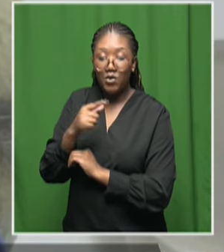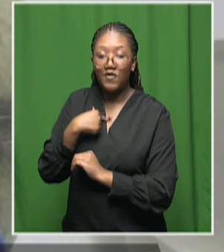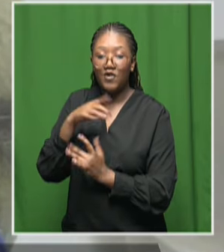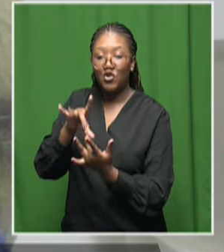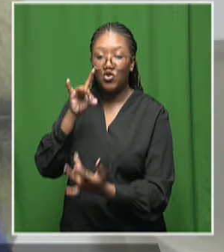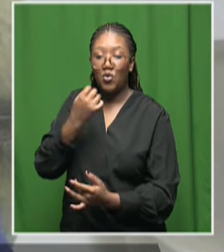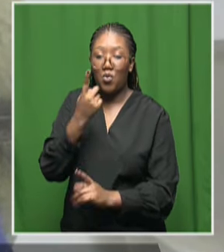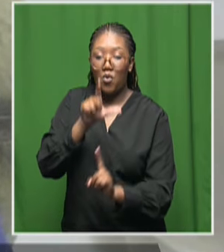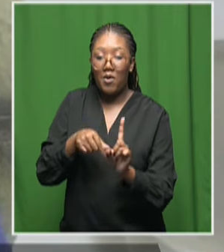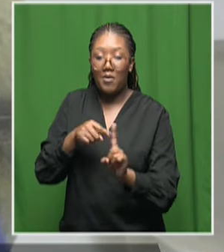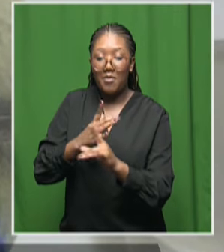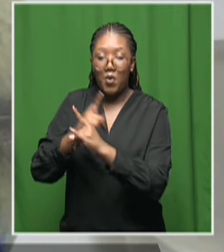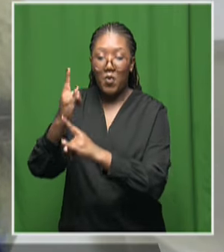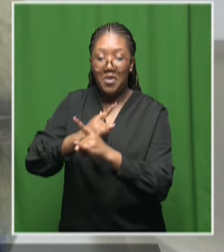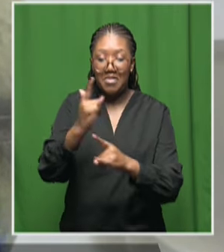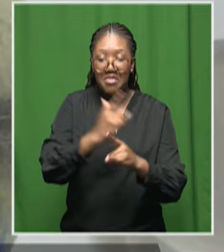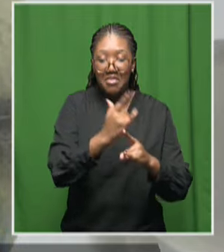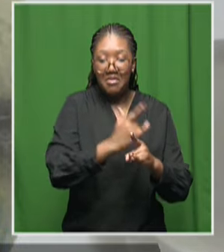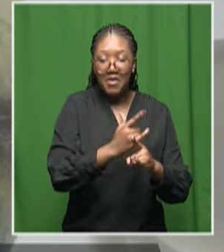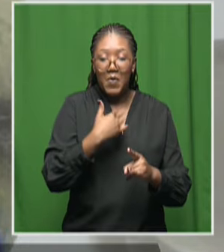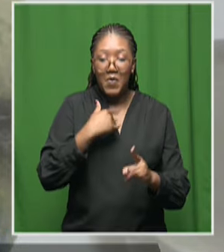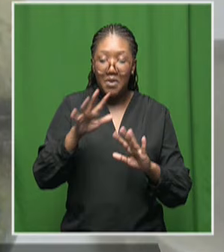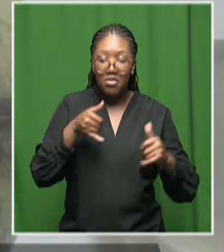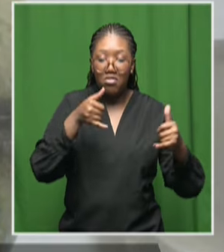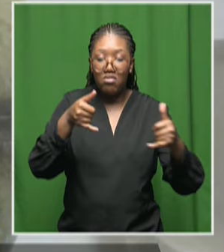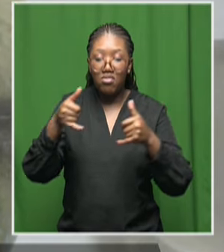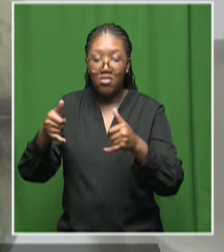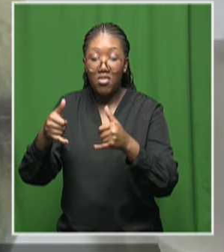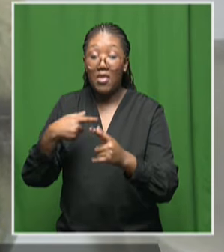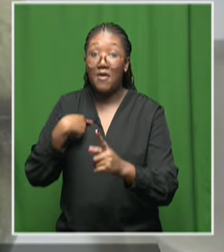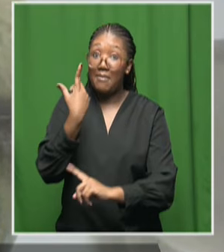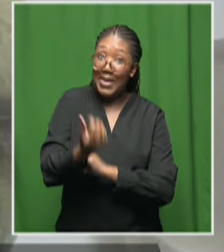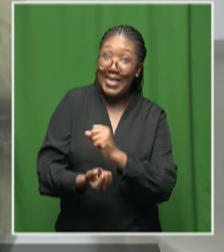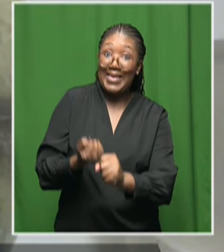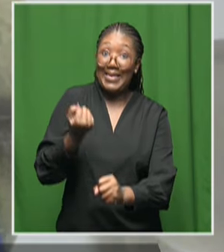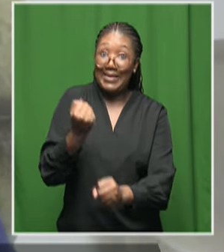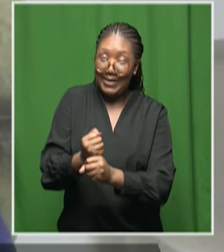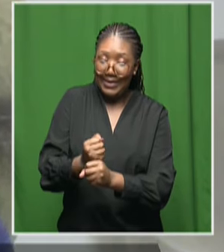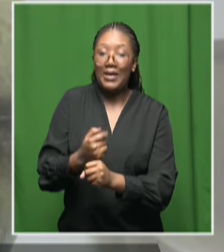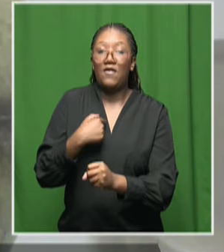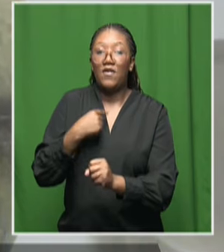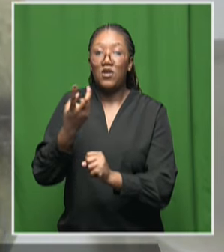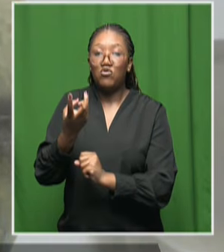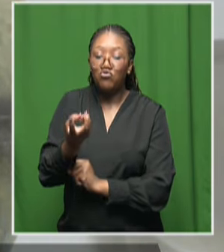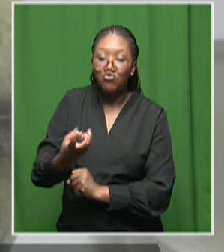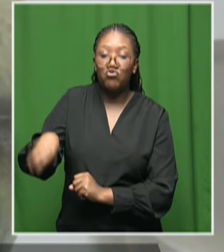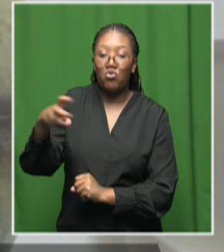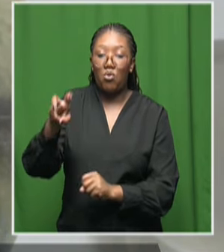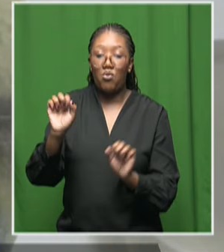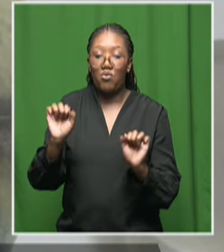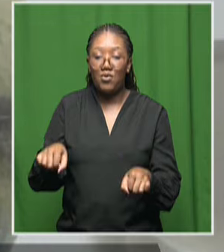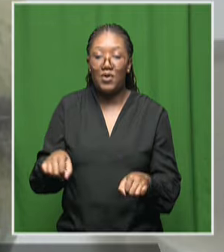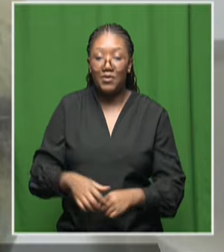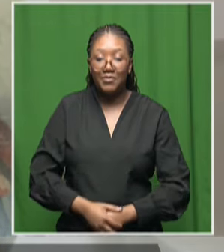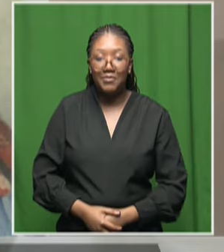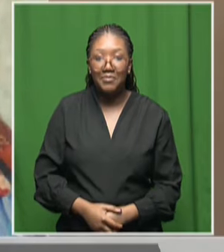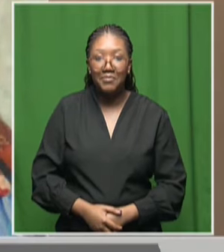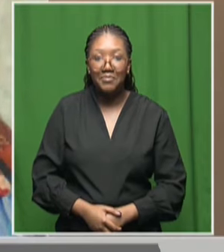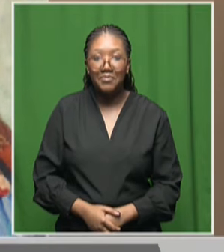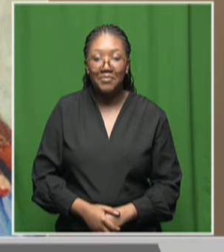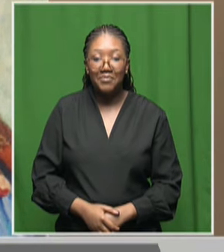of that year that goes on tour the following year. Okay, so Donavan, I mean... The winners, yes? Yeah,